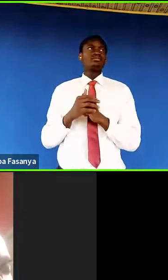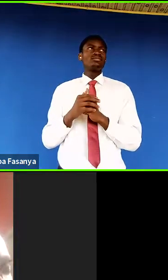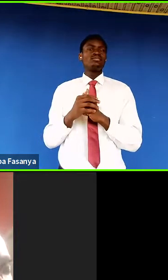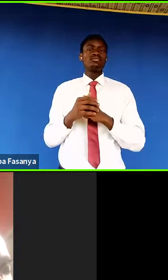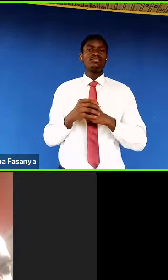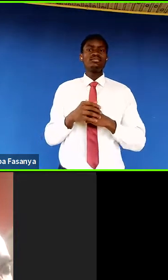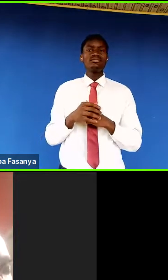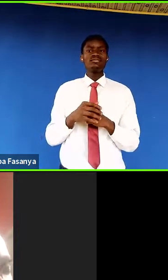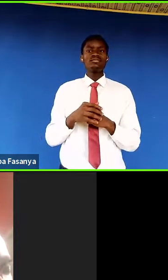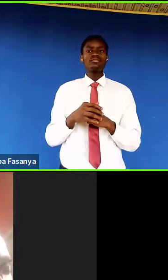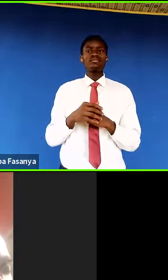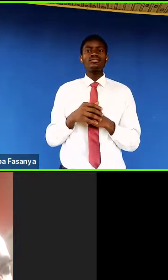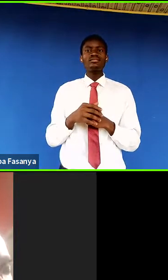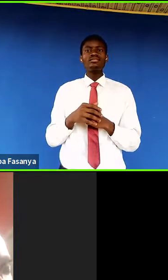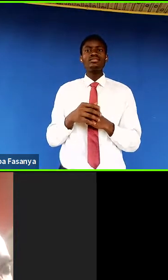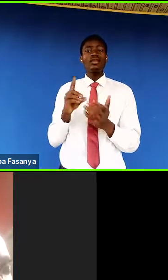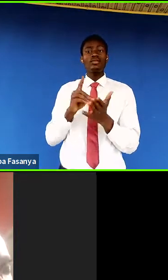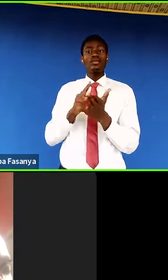Dr. J, did you hear me?